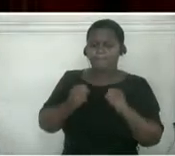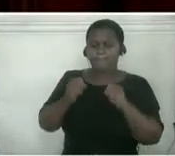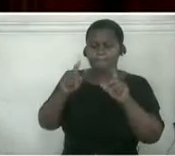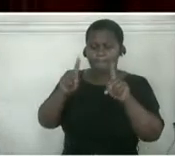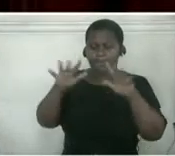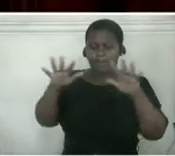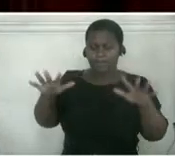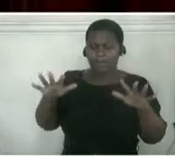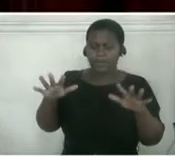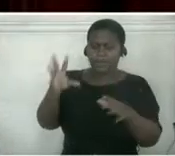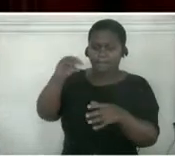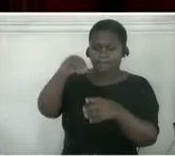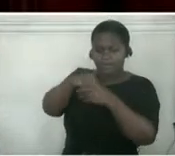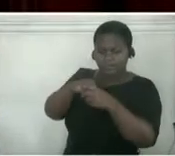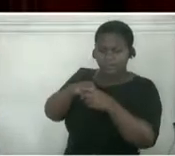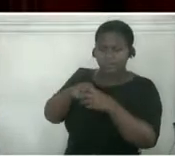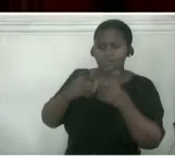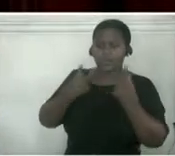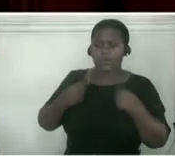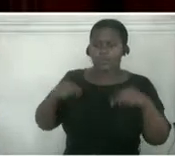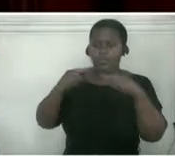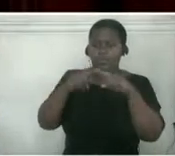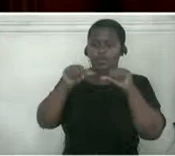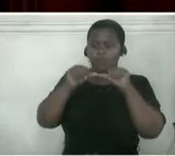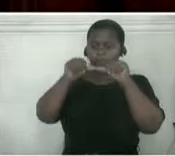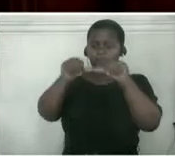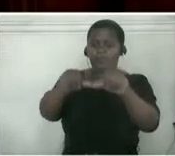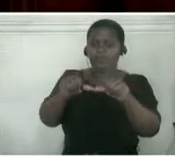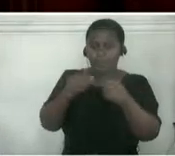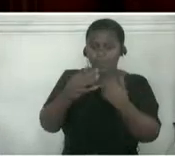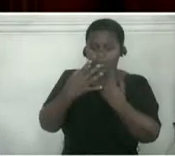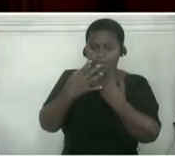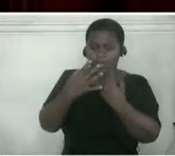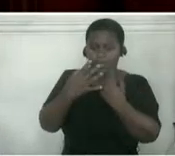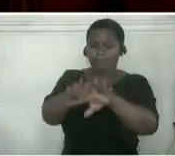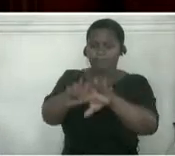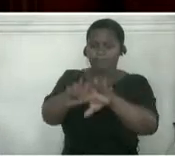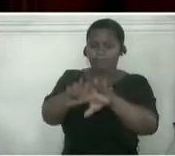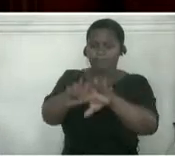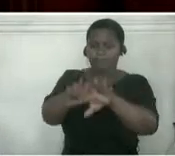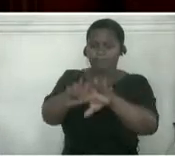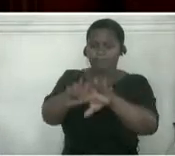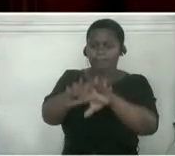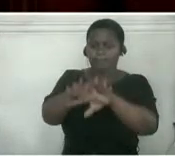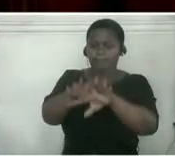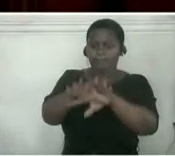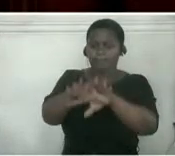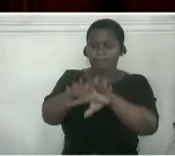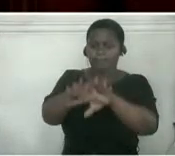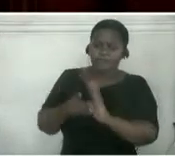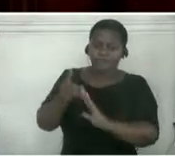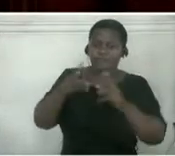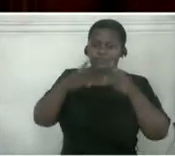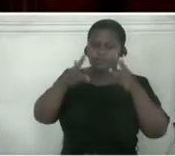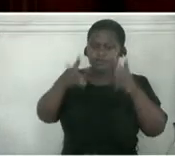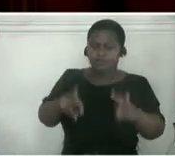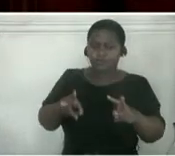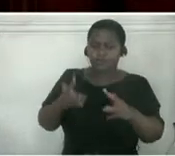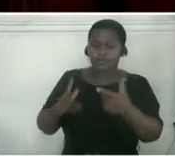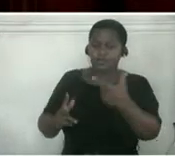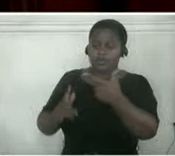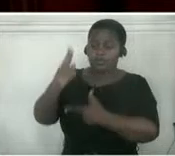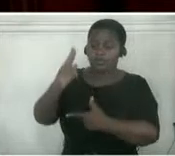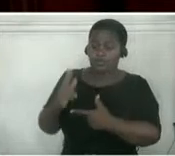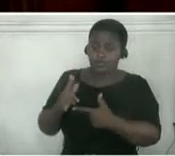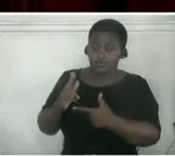the province, we are forging ahead with the implementation of the district development model, which was launched in this province